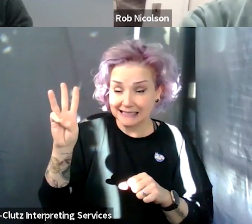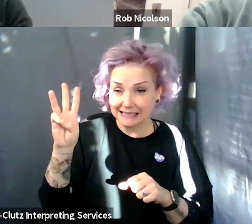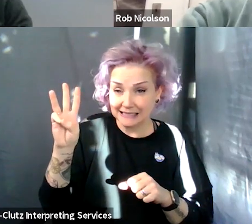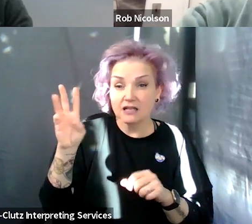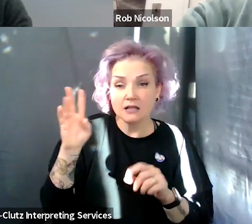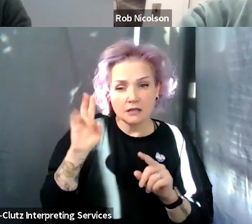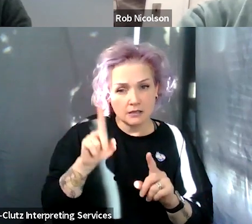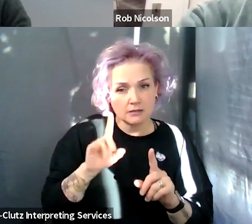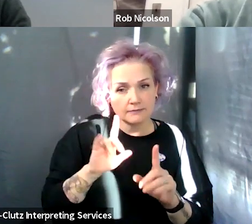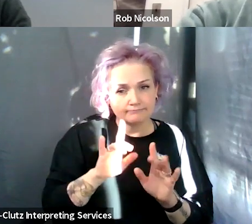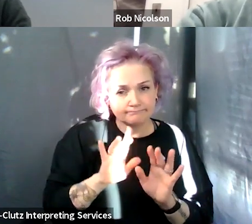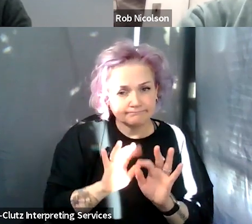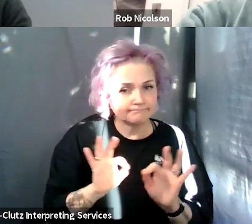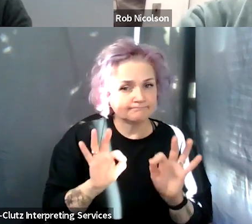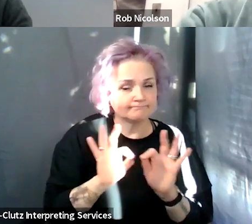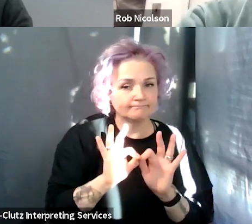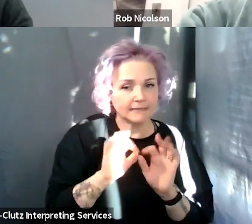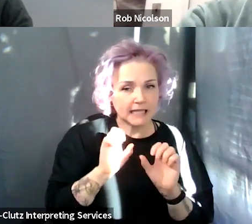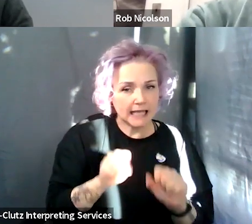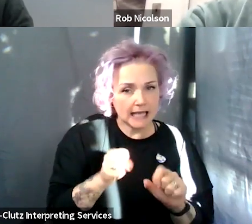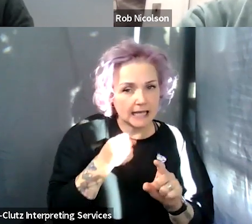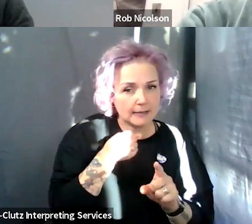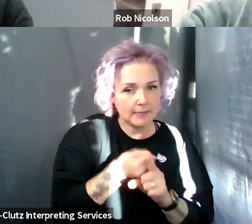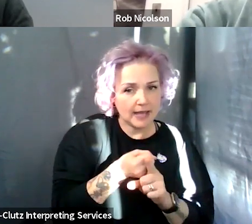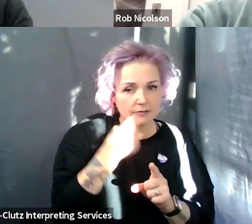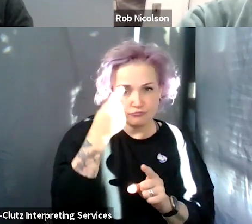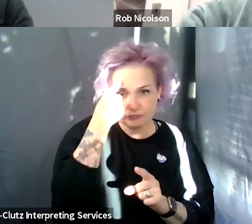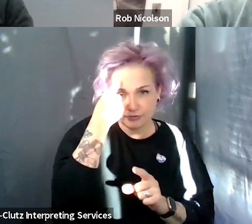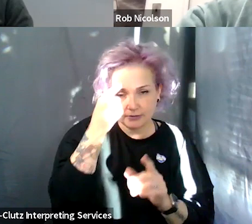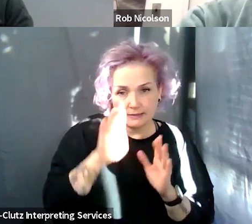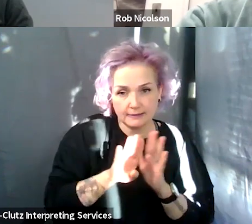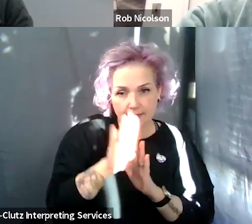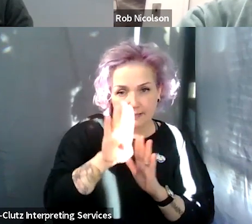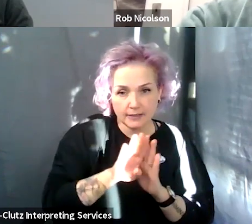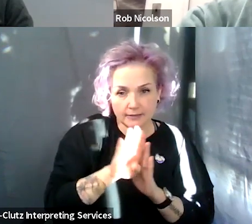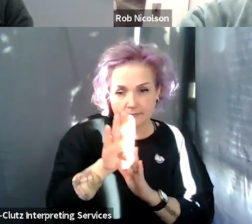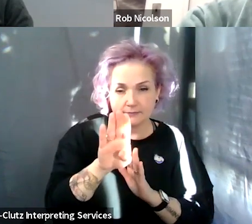that actually can affect the brain development. So